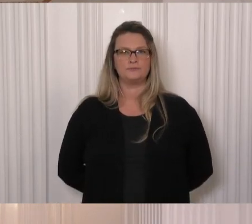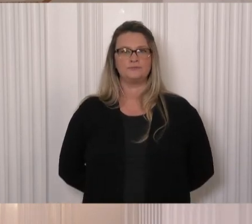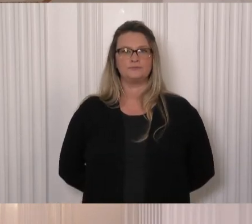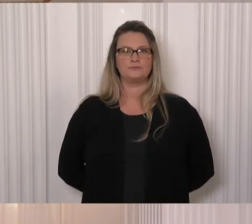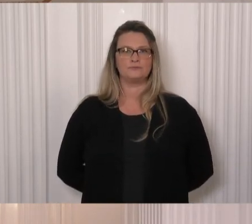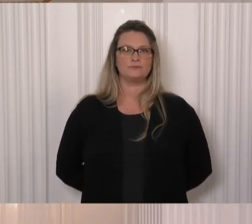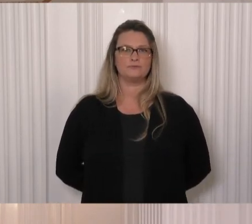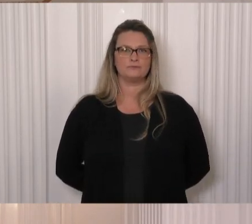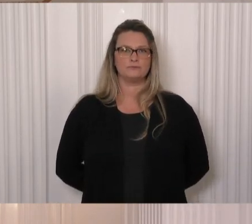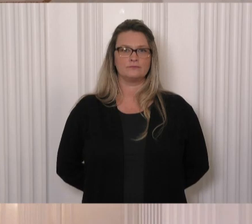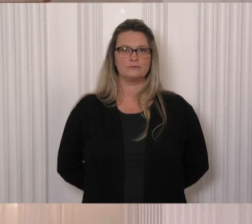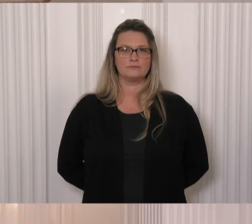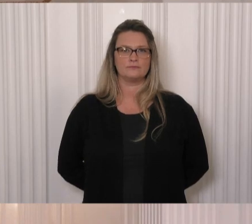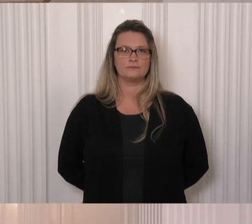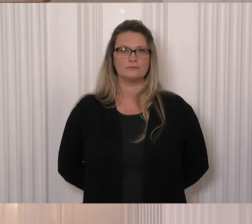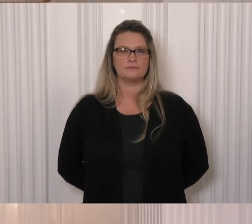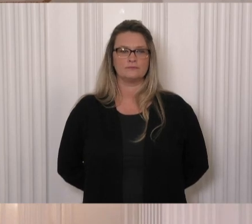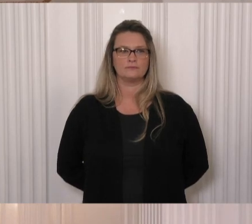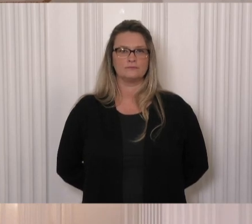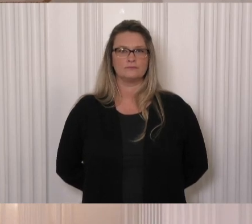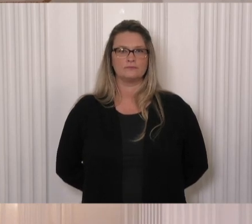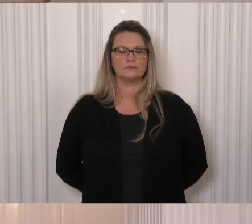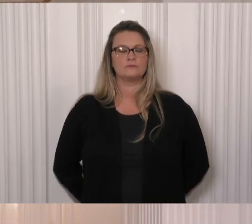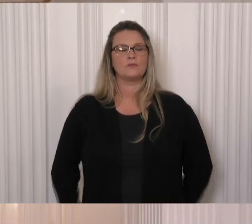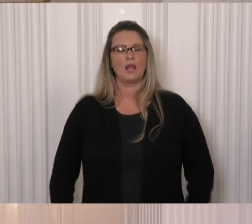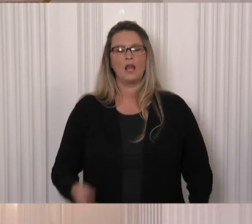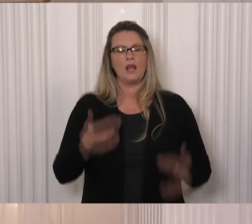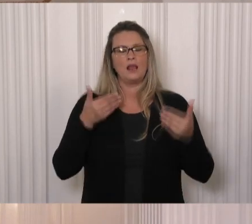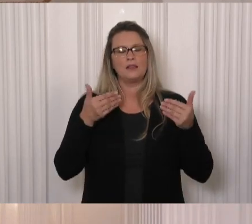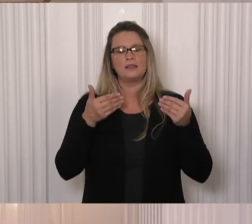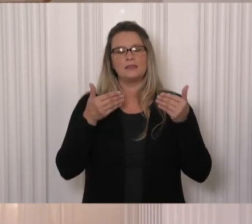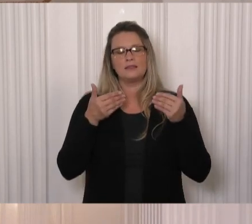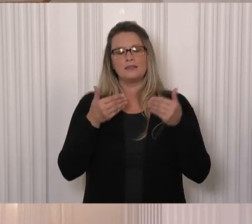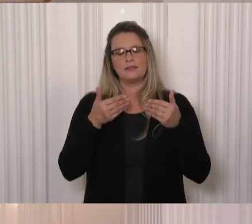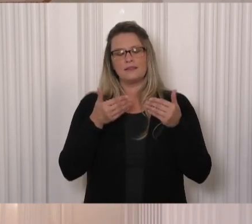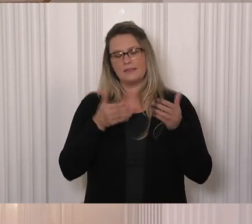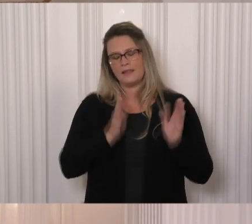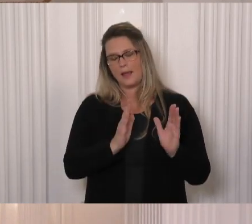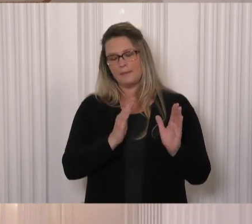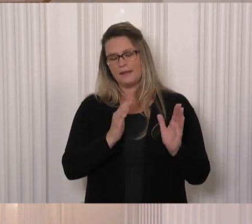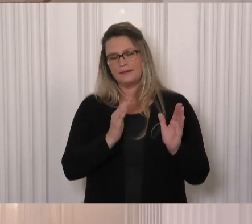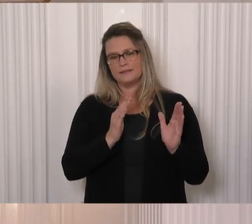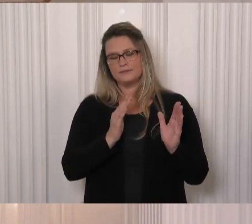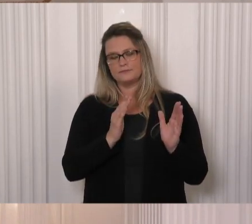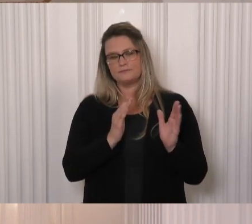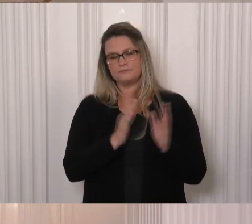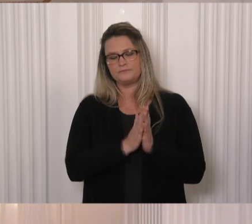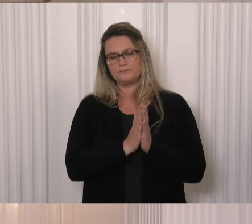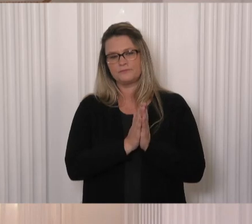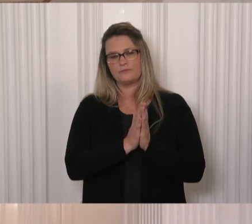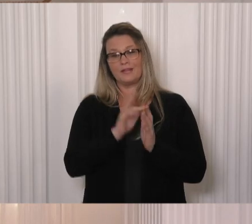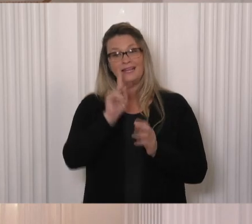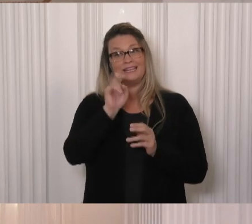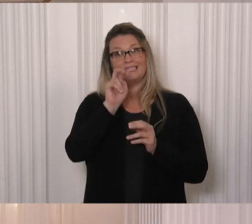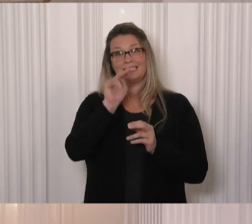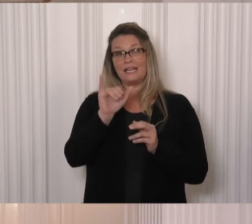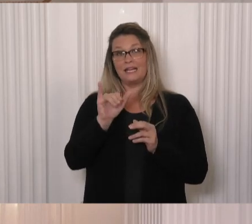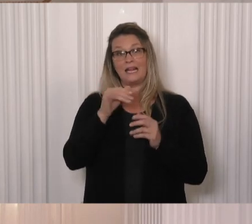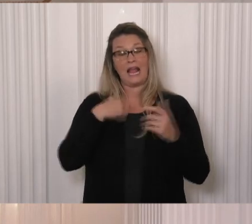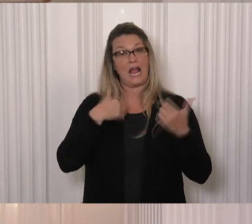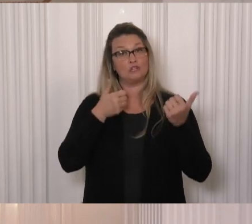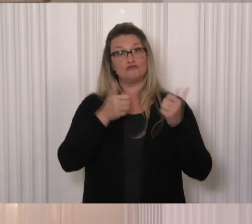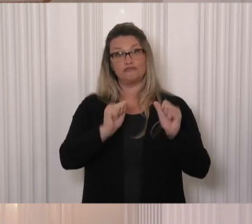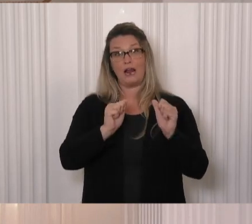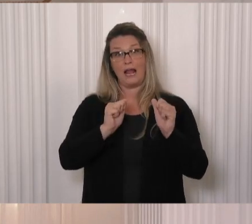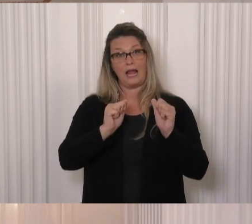Let me lead off, Brian, come up here, but let me lead off by just saying just this. Kenny, I tried to knock down as many